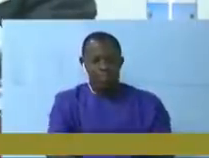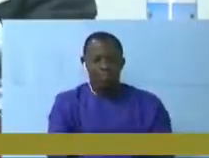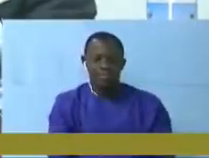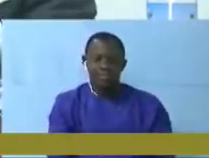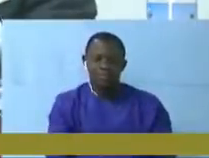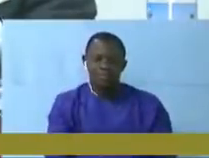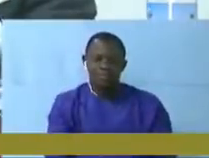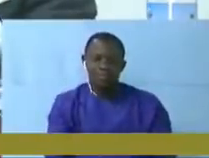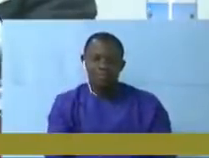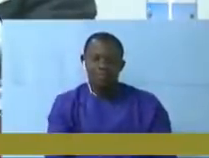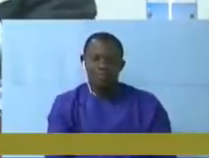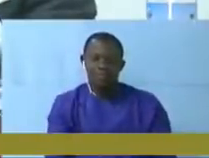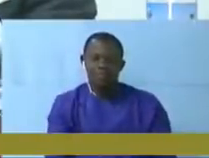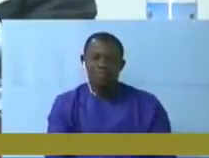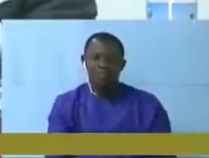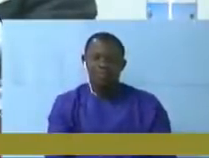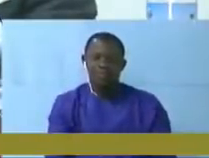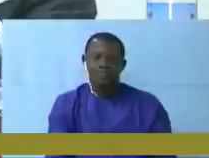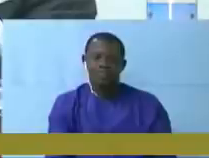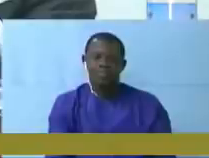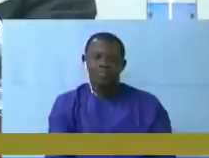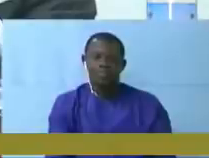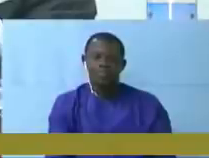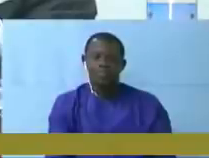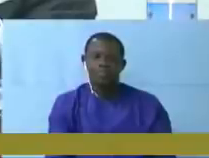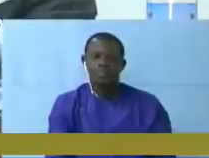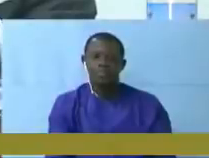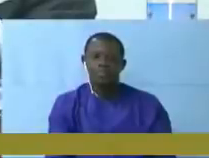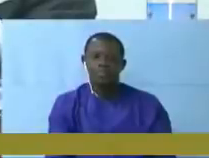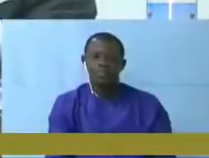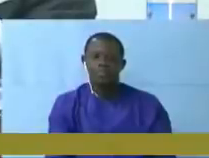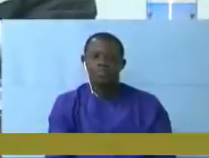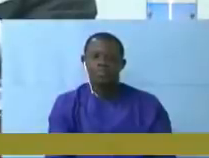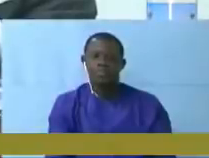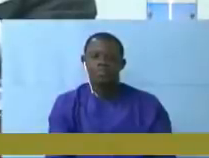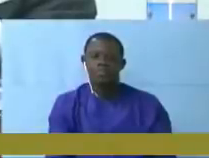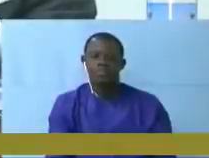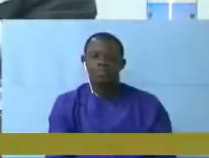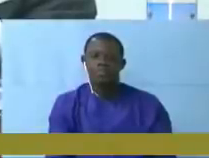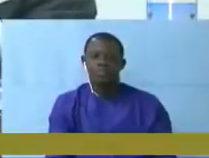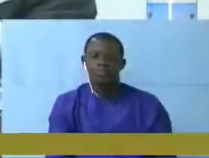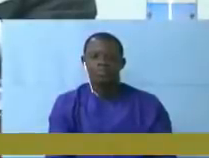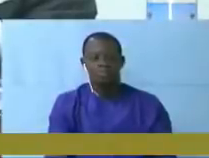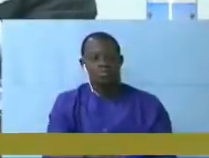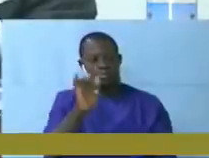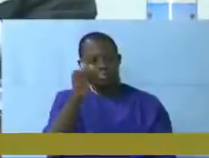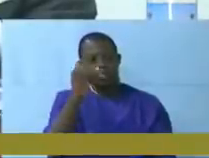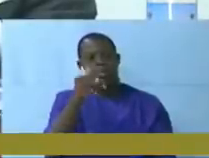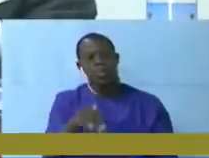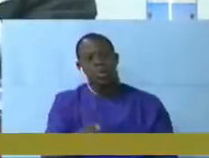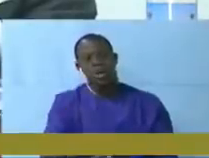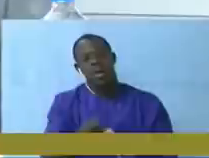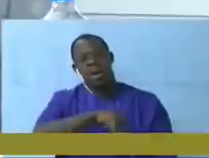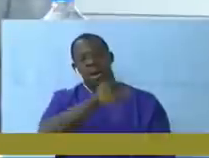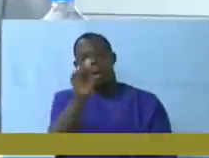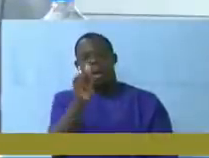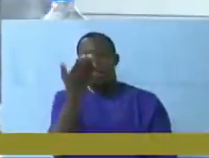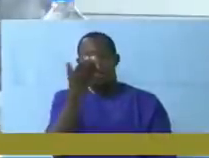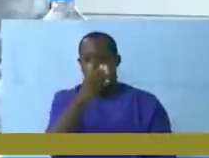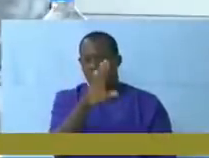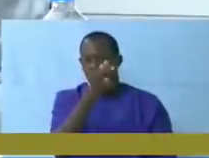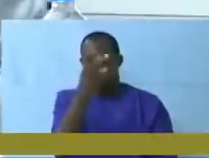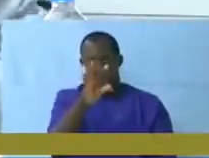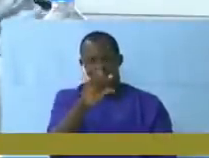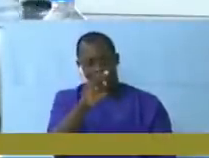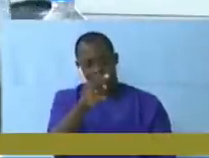bi nako wara gatcho ak am yoon ci ni ñu doxale walli loi. Definitely, and maybe if I'm allowed, I